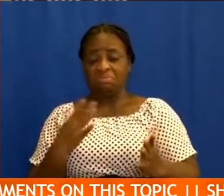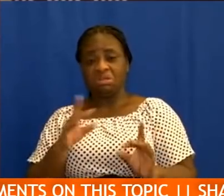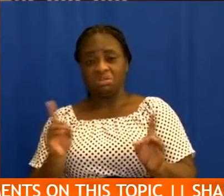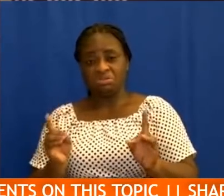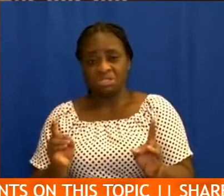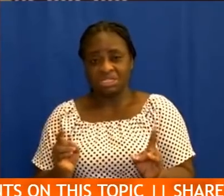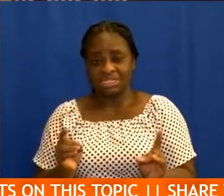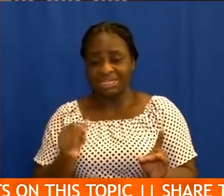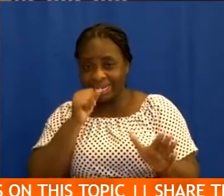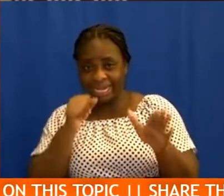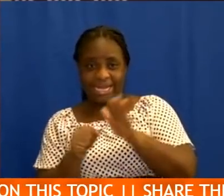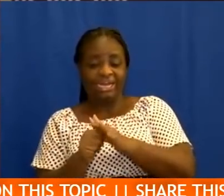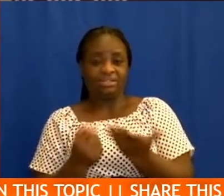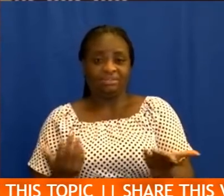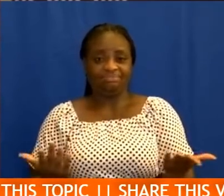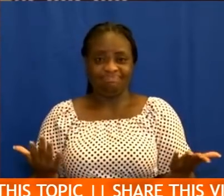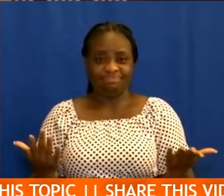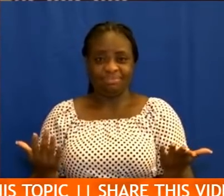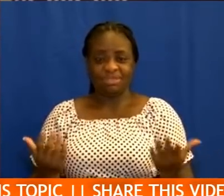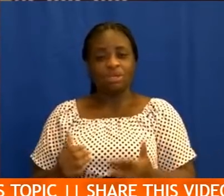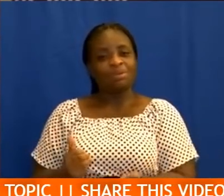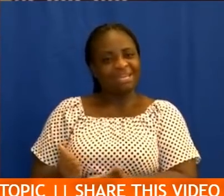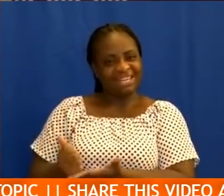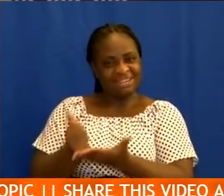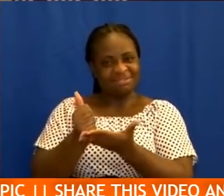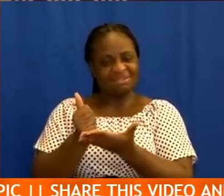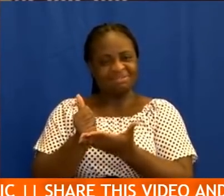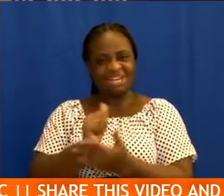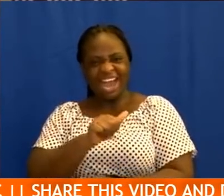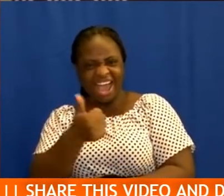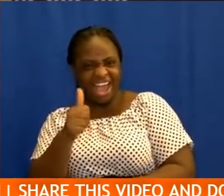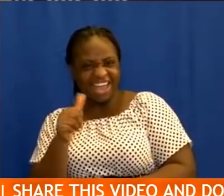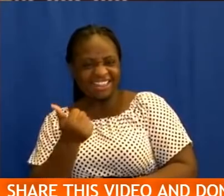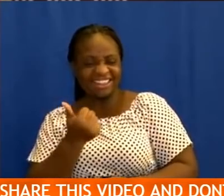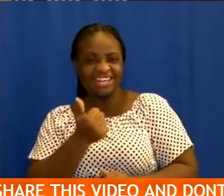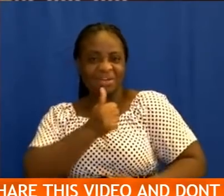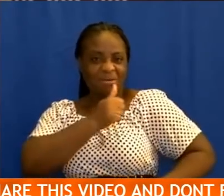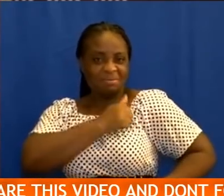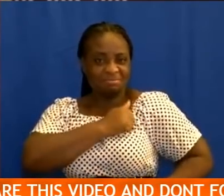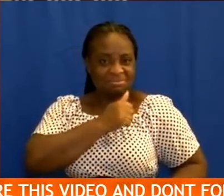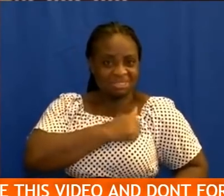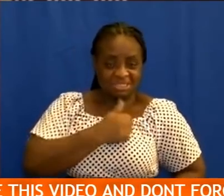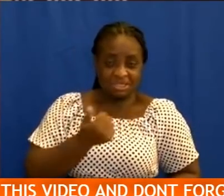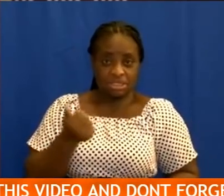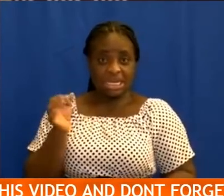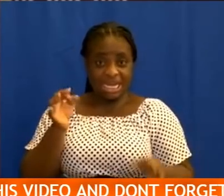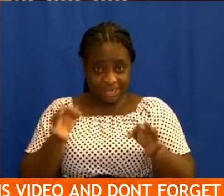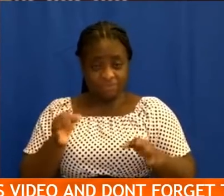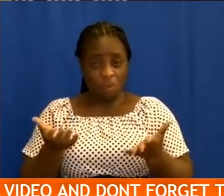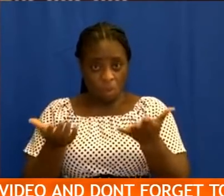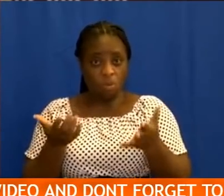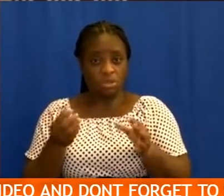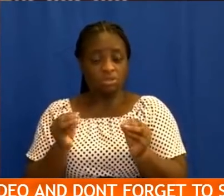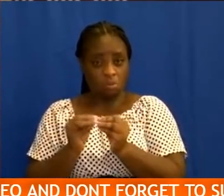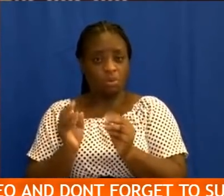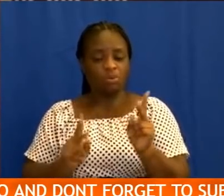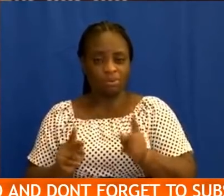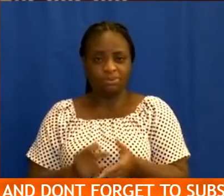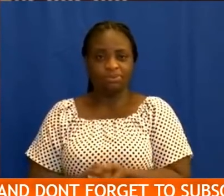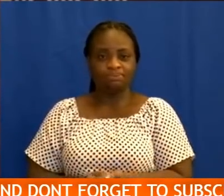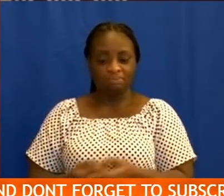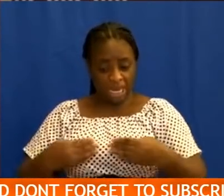law. They will be assisted by the other security agencies if need be. Persons